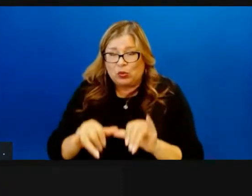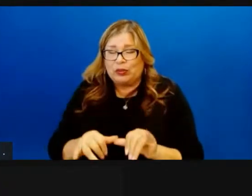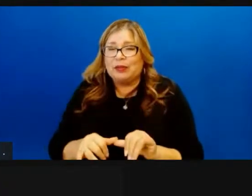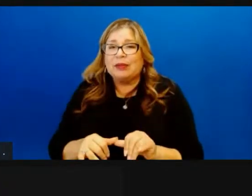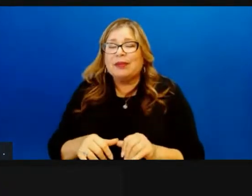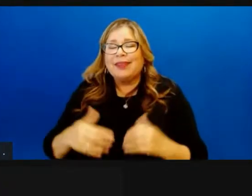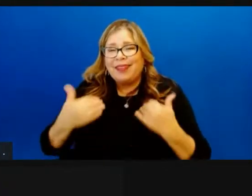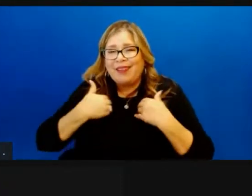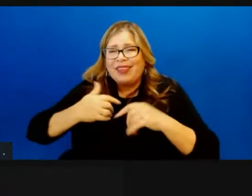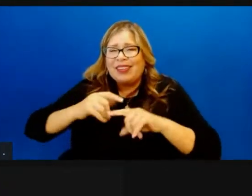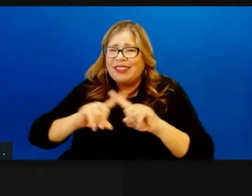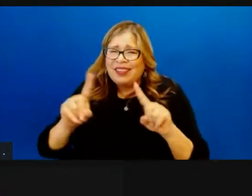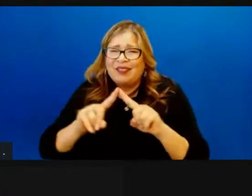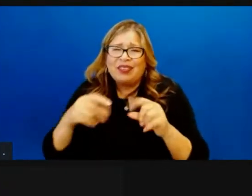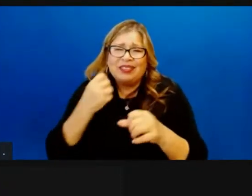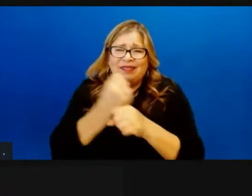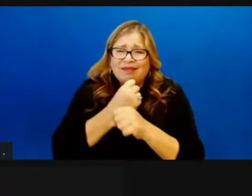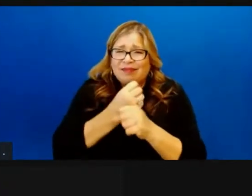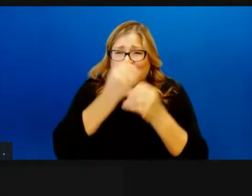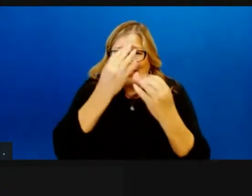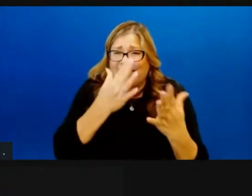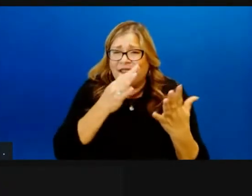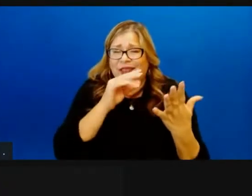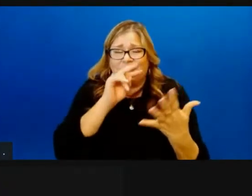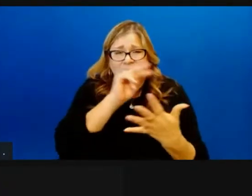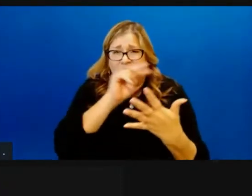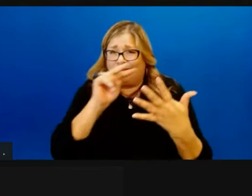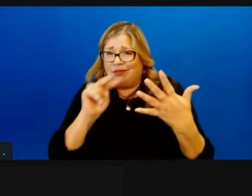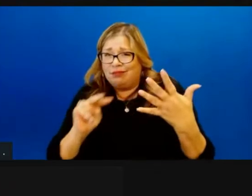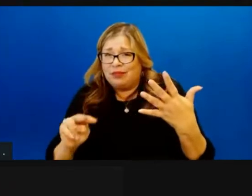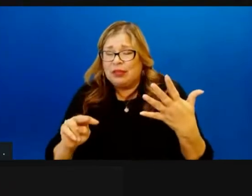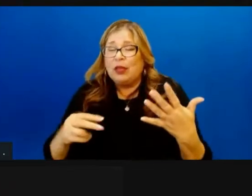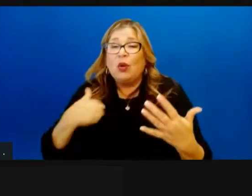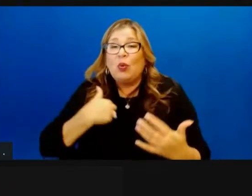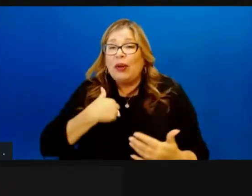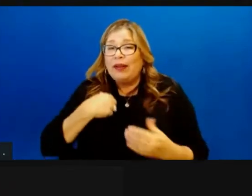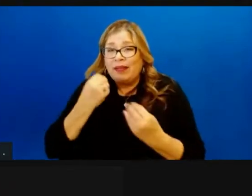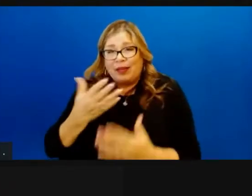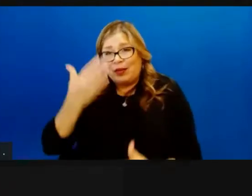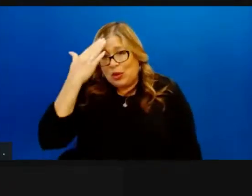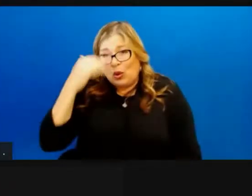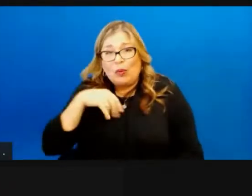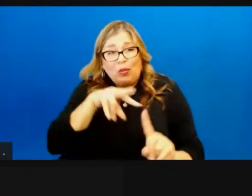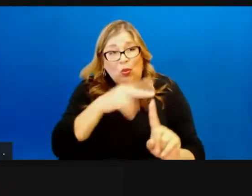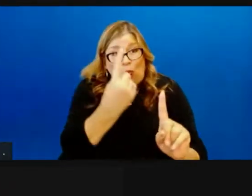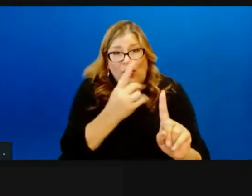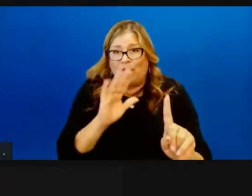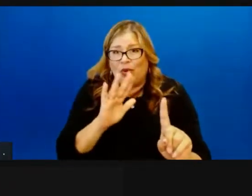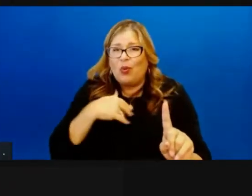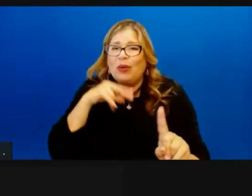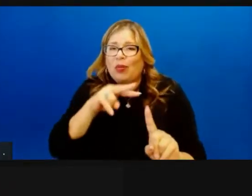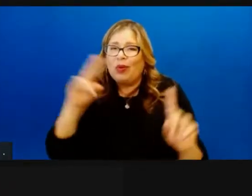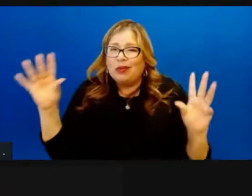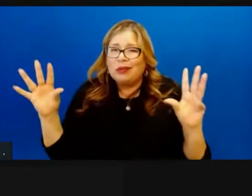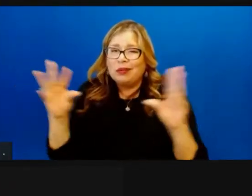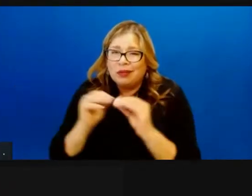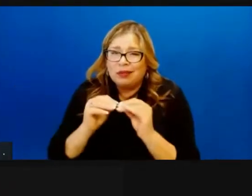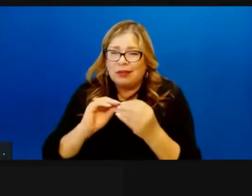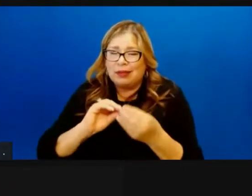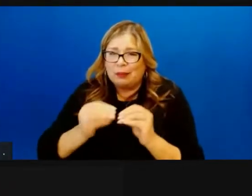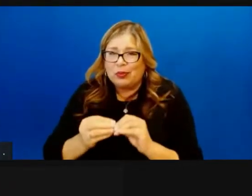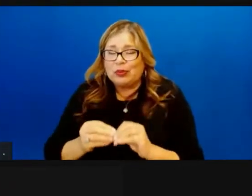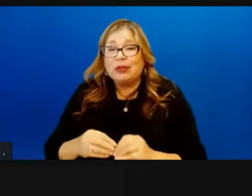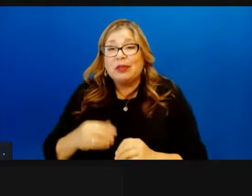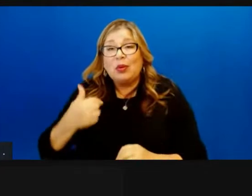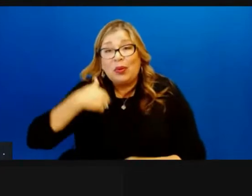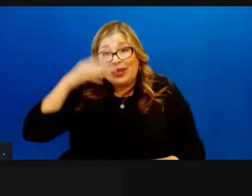are saying that we're going to look at them collectively. We know we have work to do on vaccine rates. Some school districts